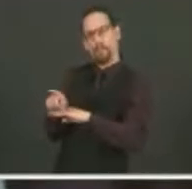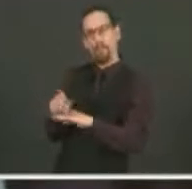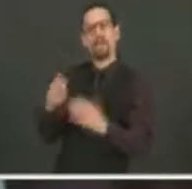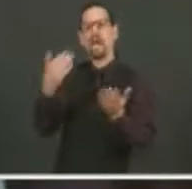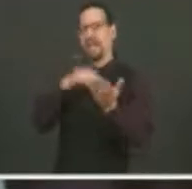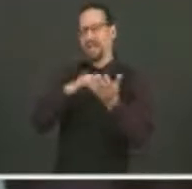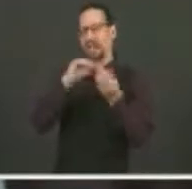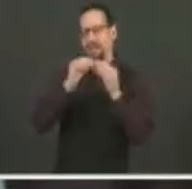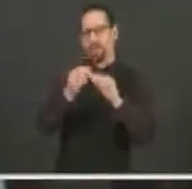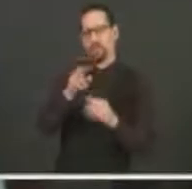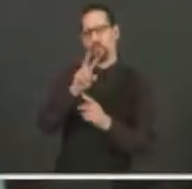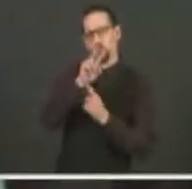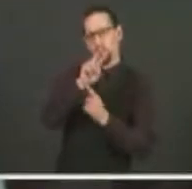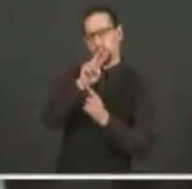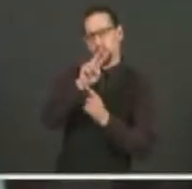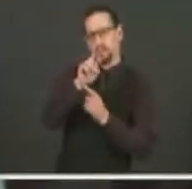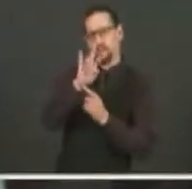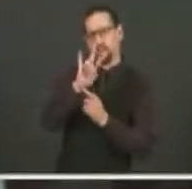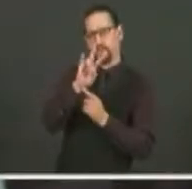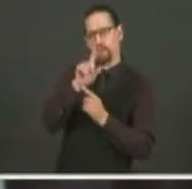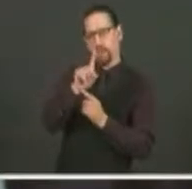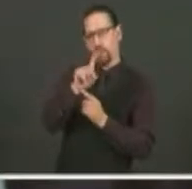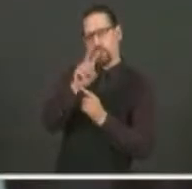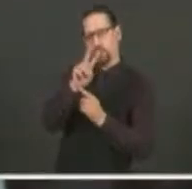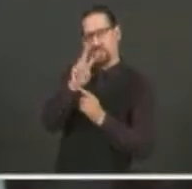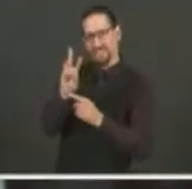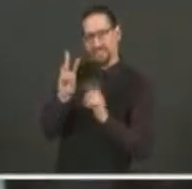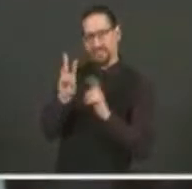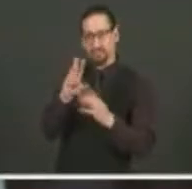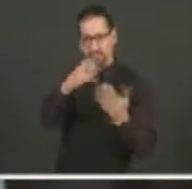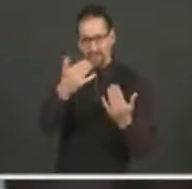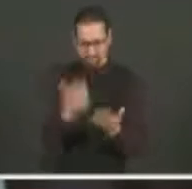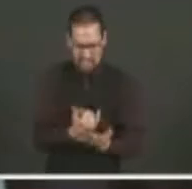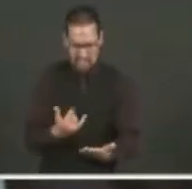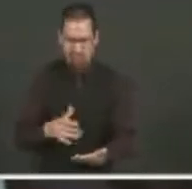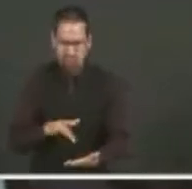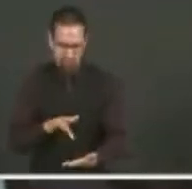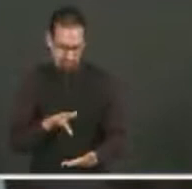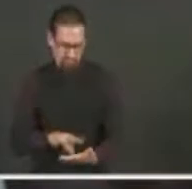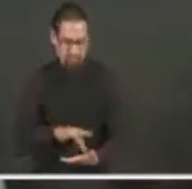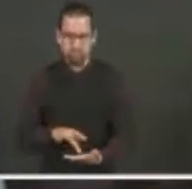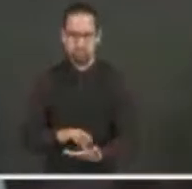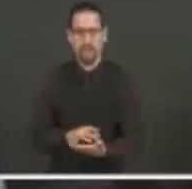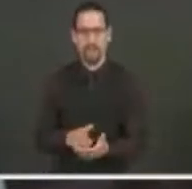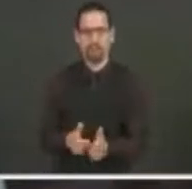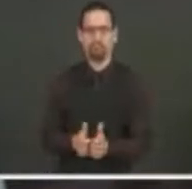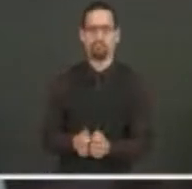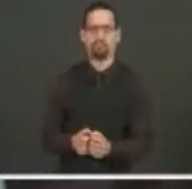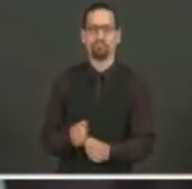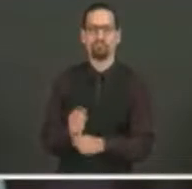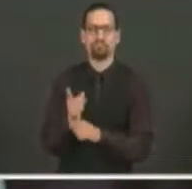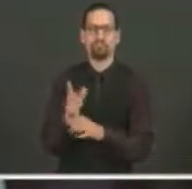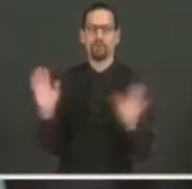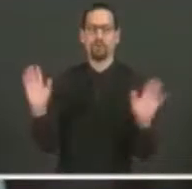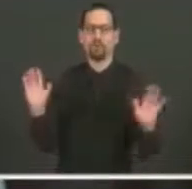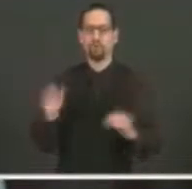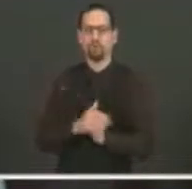27126 to donate. Do it right now. If you're listening to me, you have a little money in your pocket, please do it right